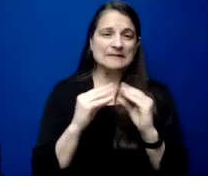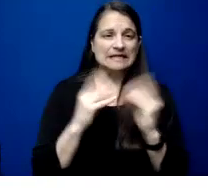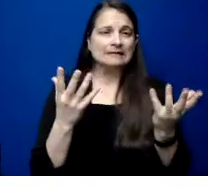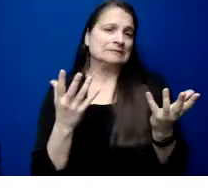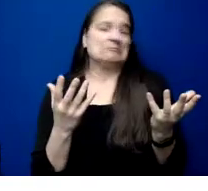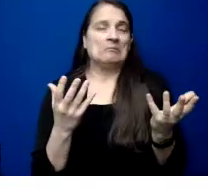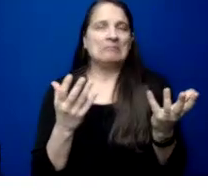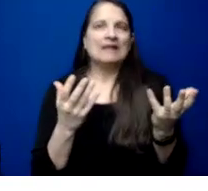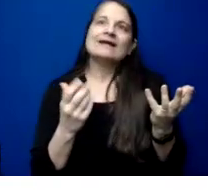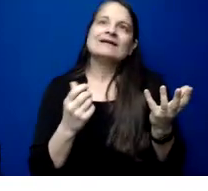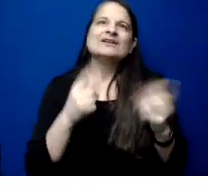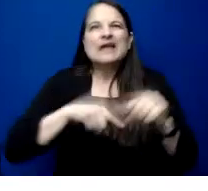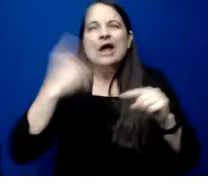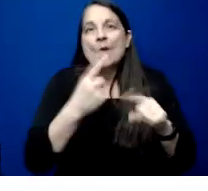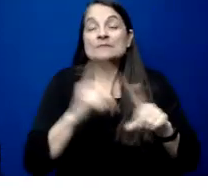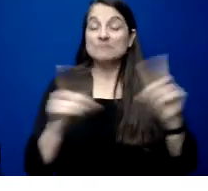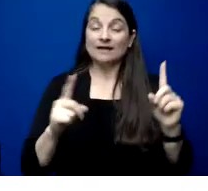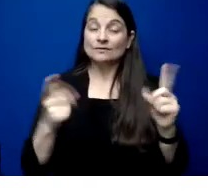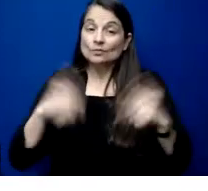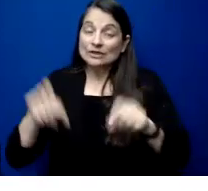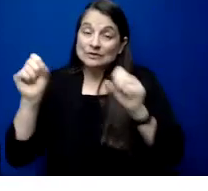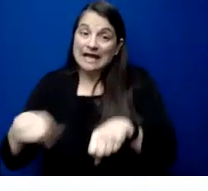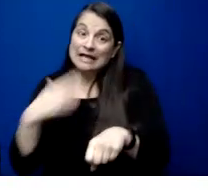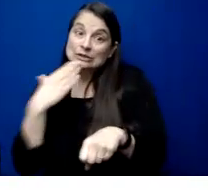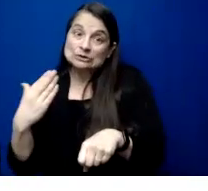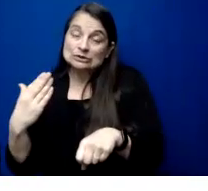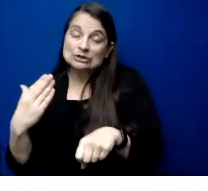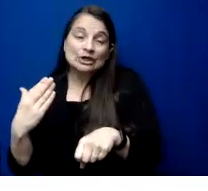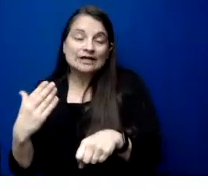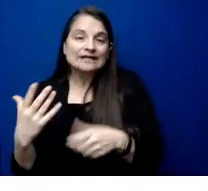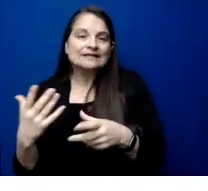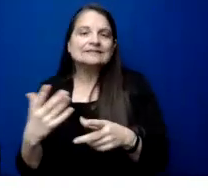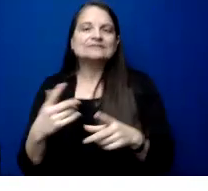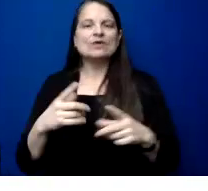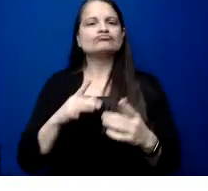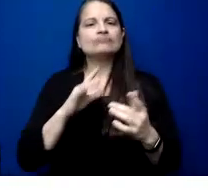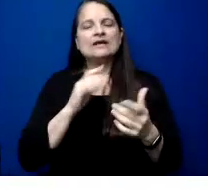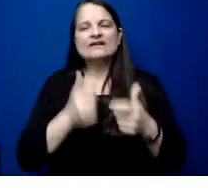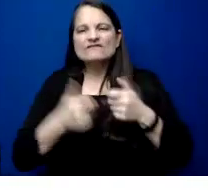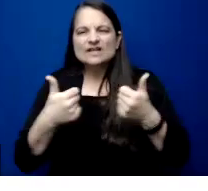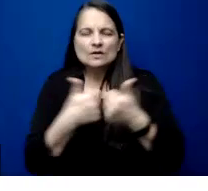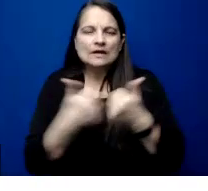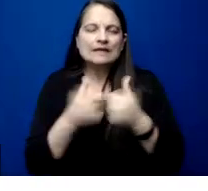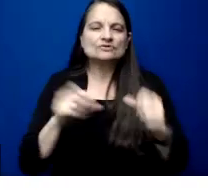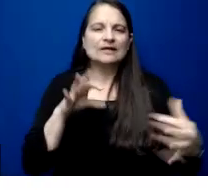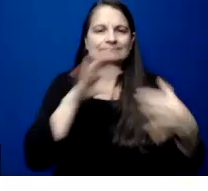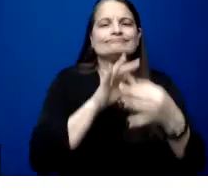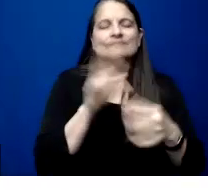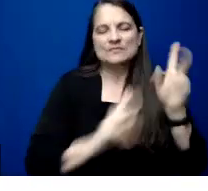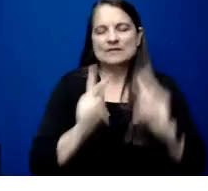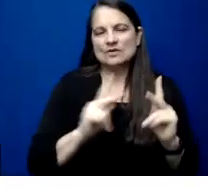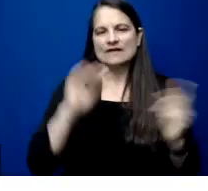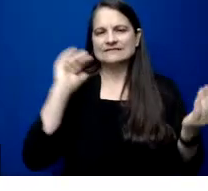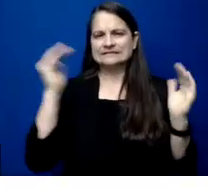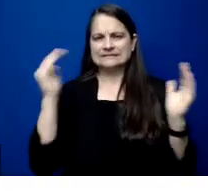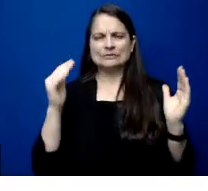an option. And so in that case, video games allow individuals to connect with family and people who have similar interests, and it just helps